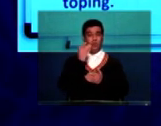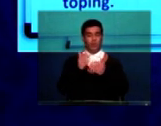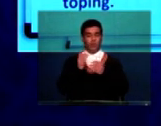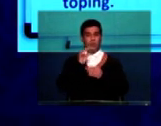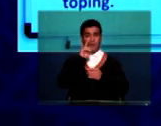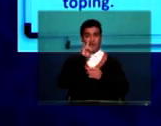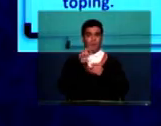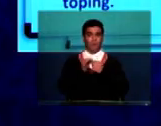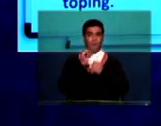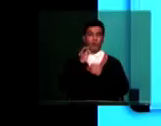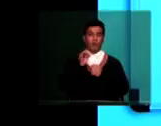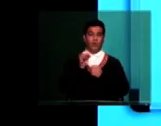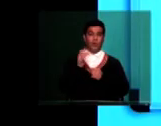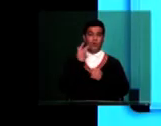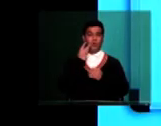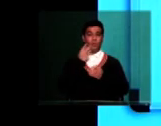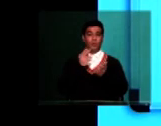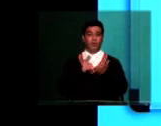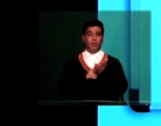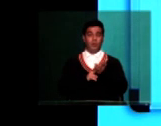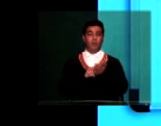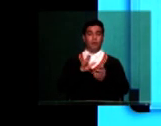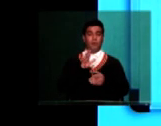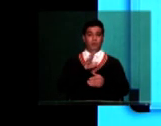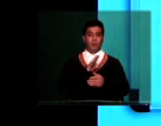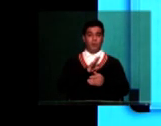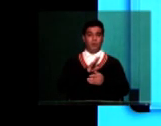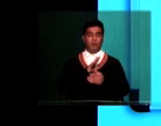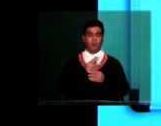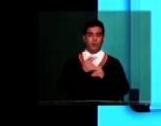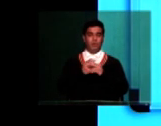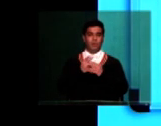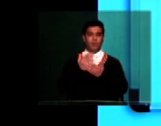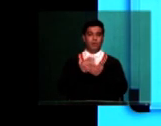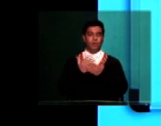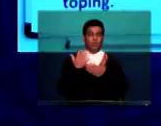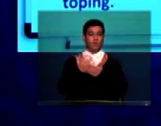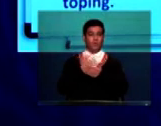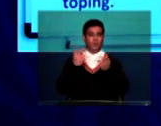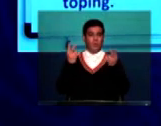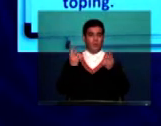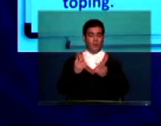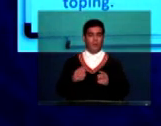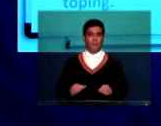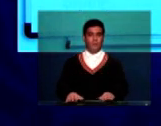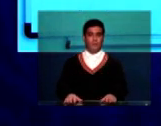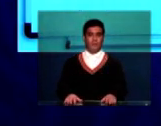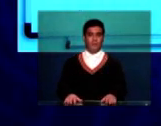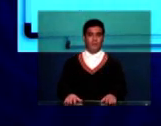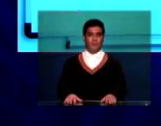Samarqand viloyatida doimiy ro'yxatdan o'tganligining ehtimolligini topishimiz kerak.